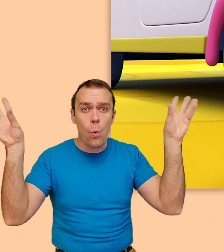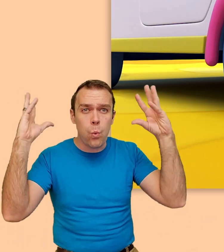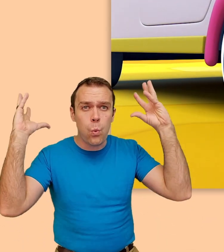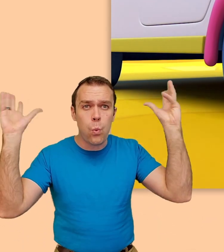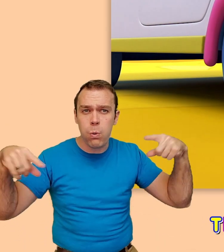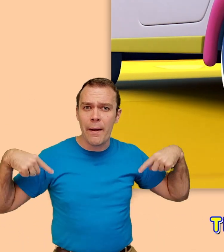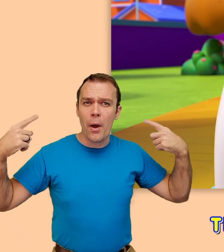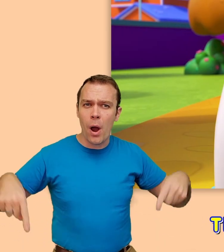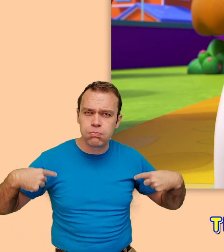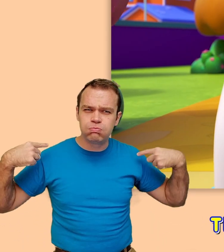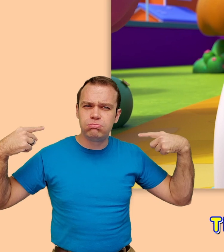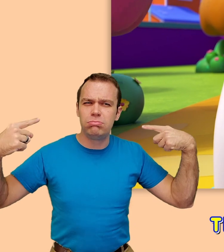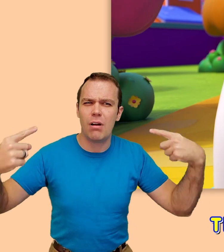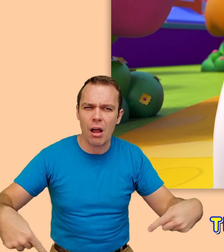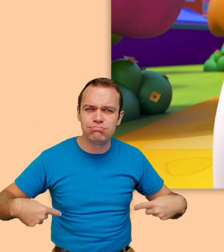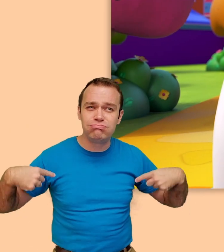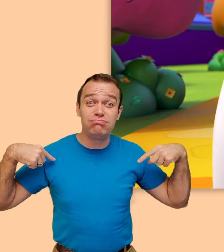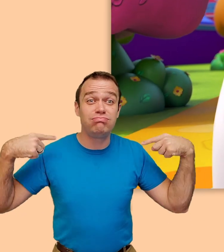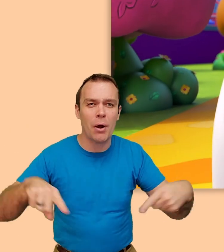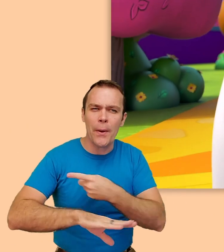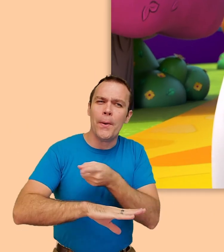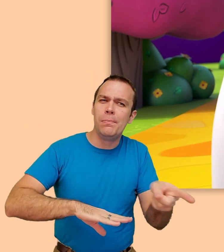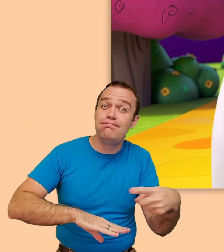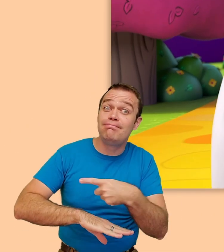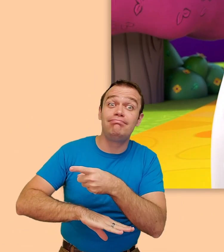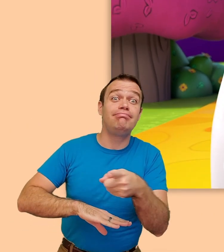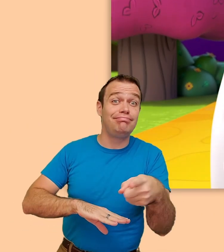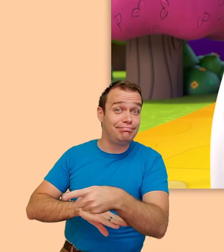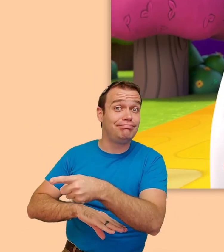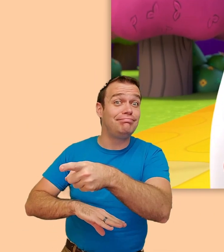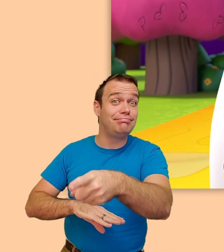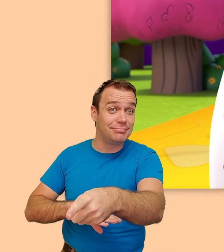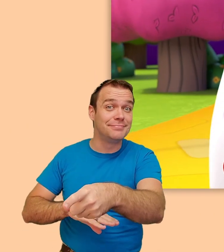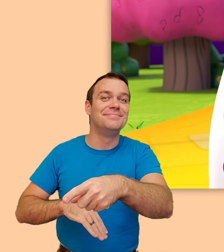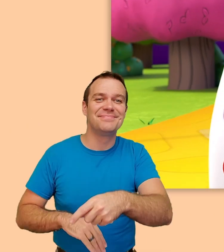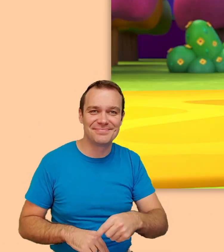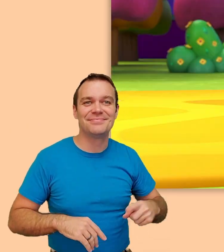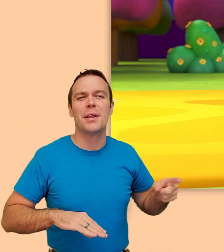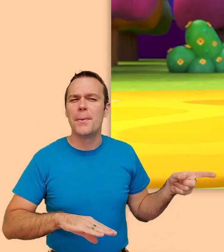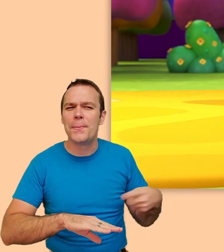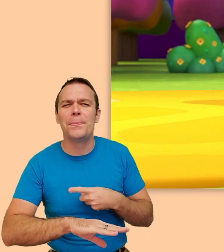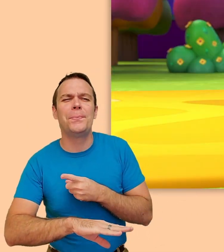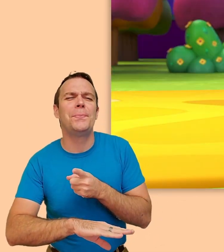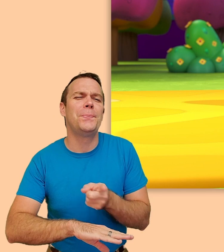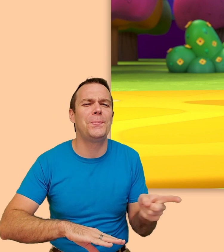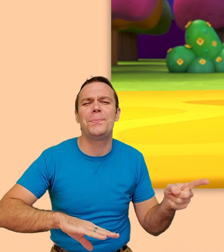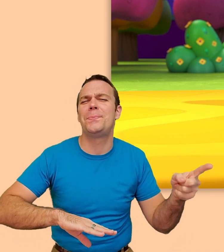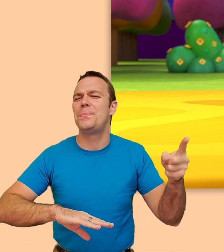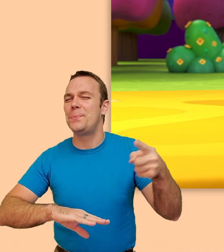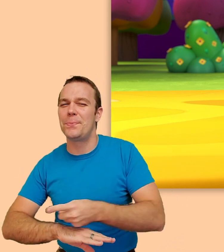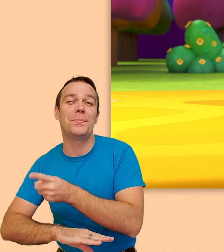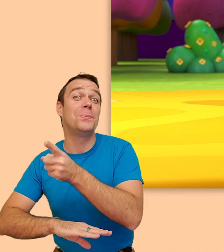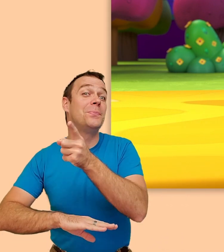round and round. The ambulance wheels go round and round, all through the town,